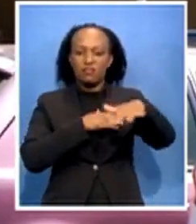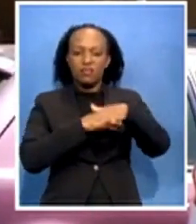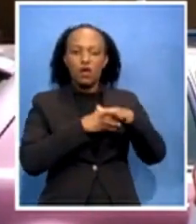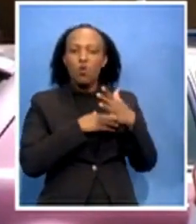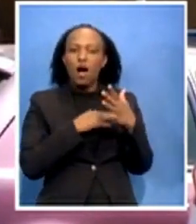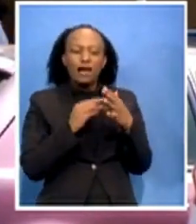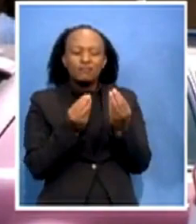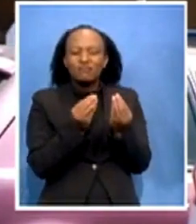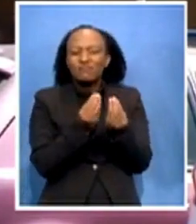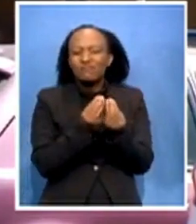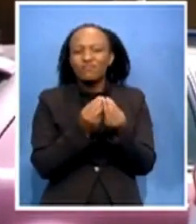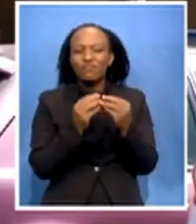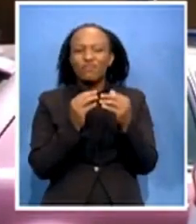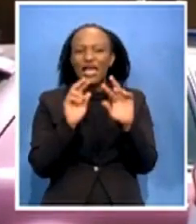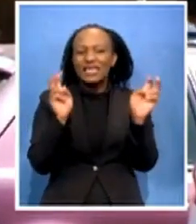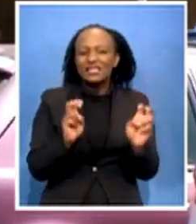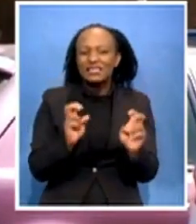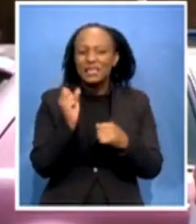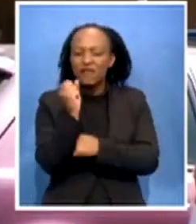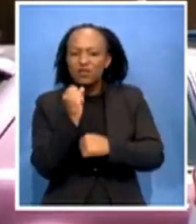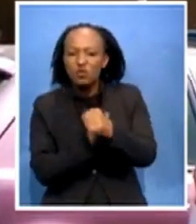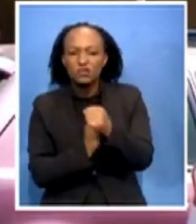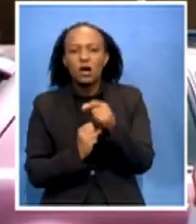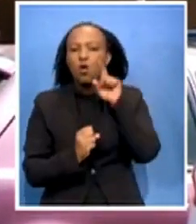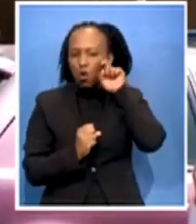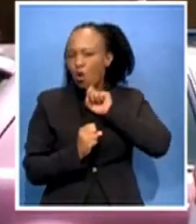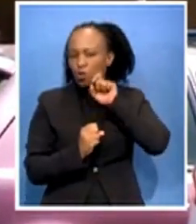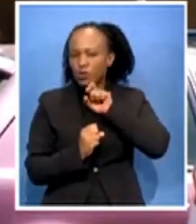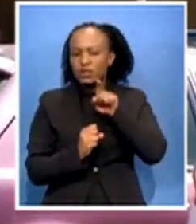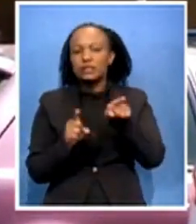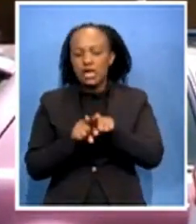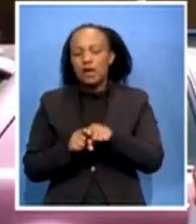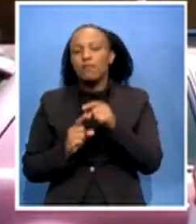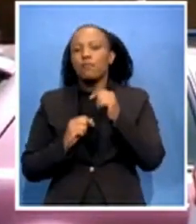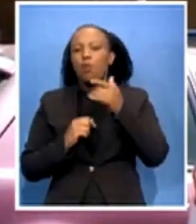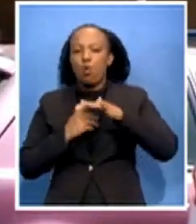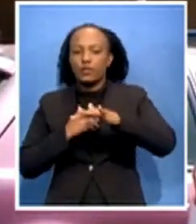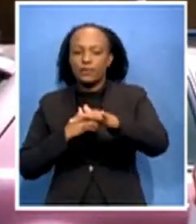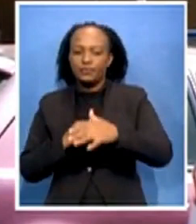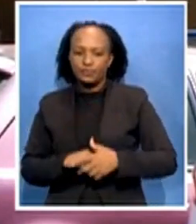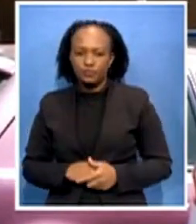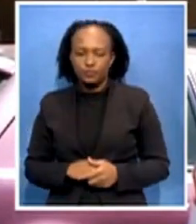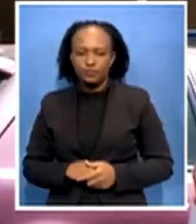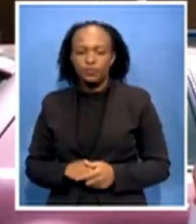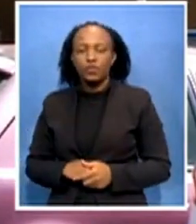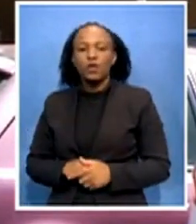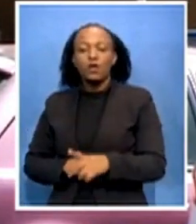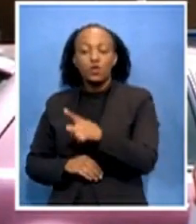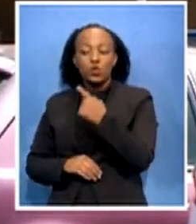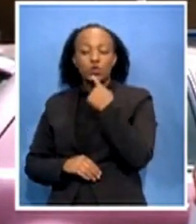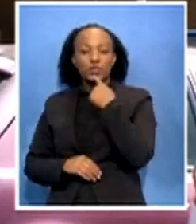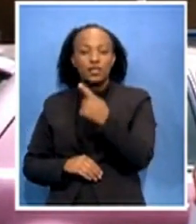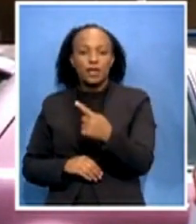thing is the problem with water supply. You talked about the deal between a municipality and the Deputy